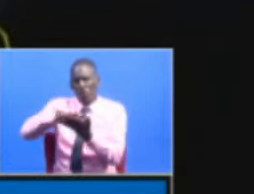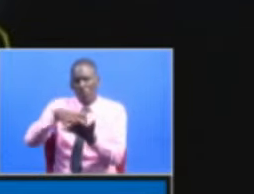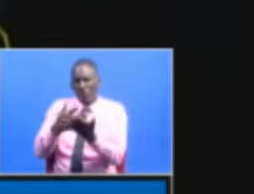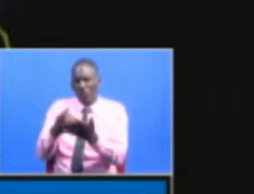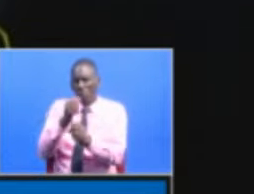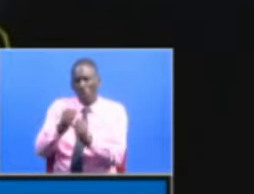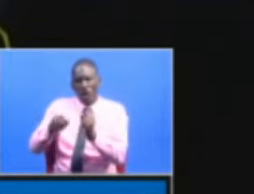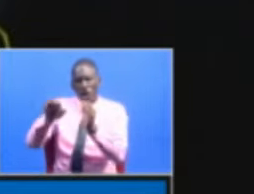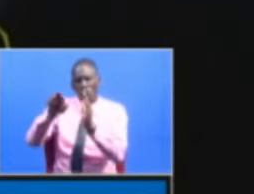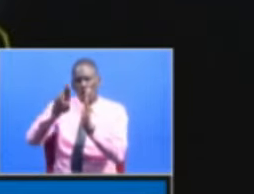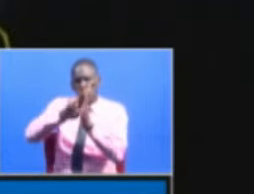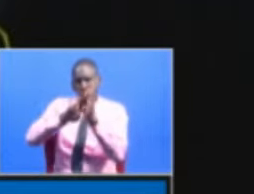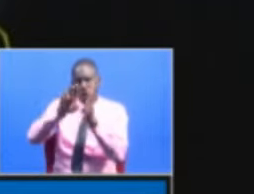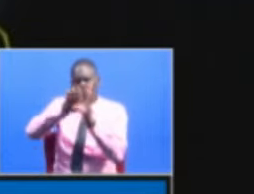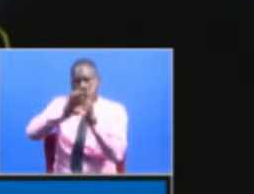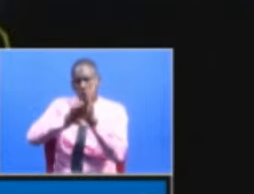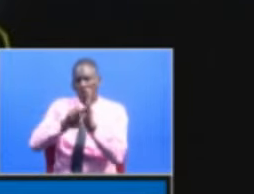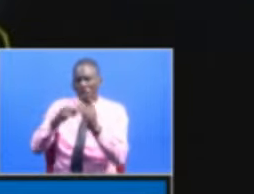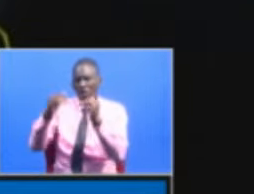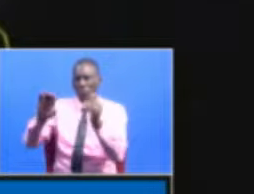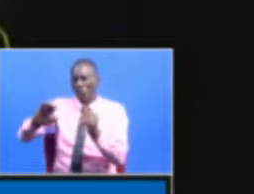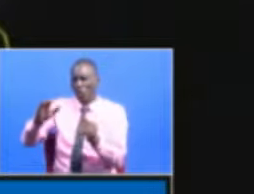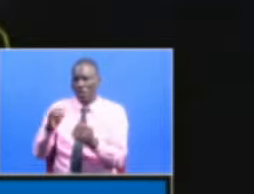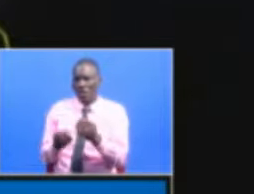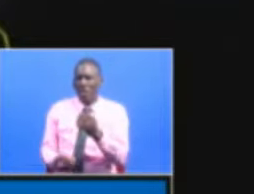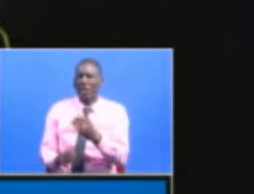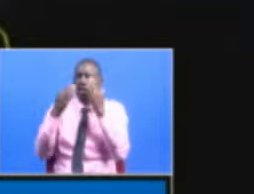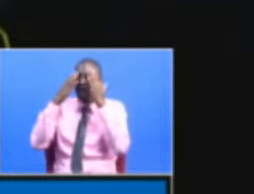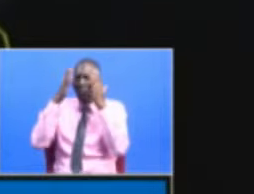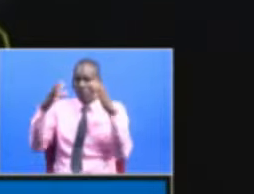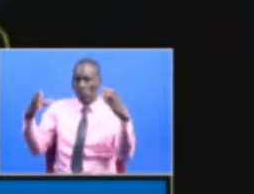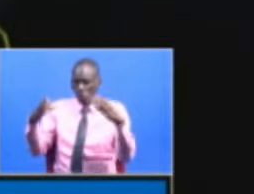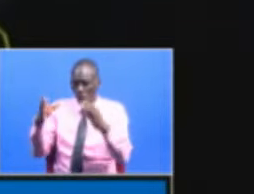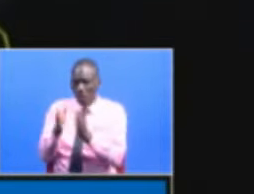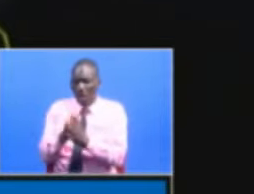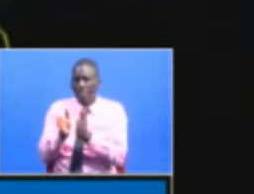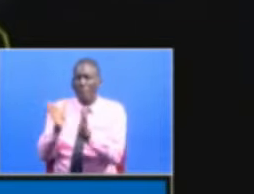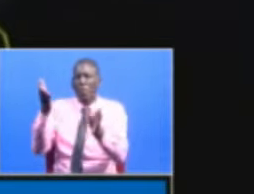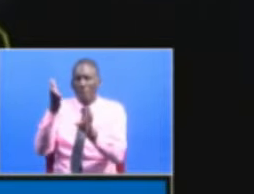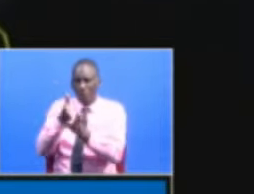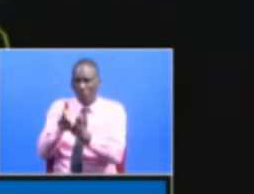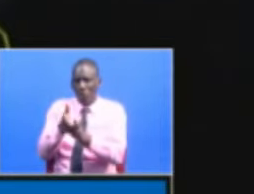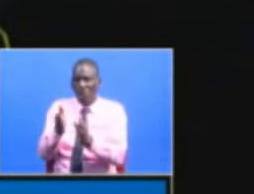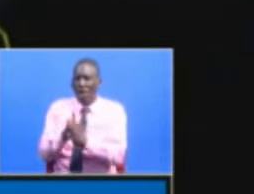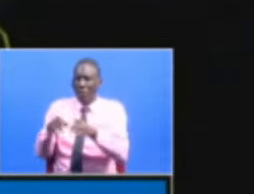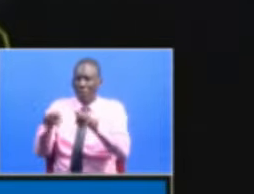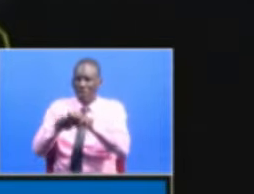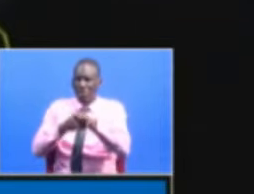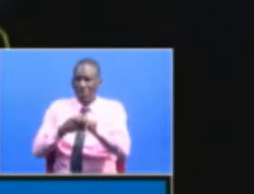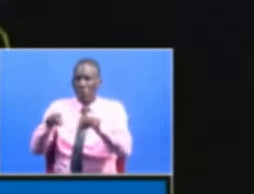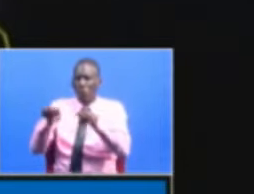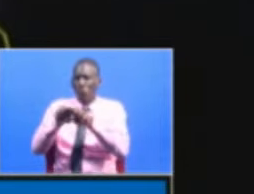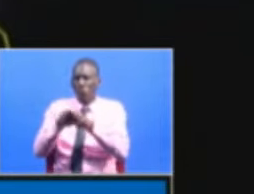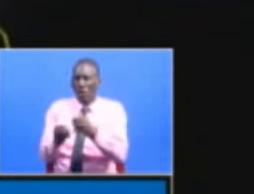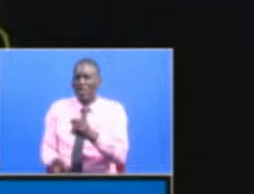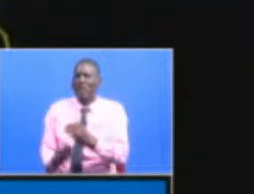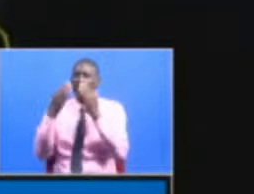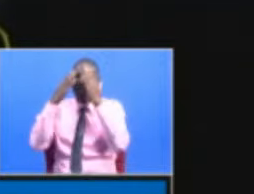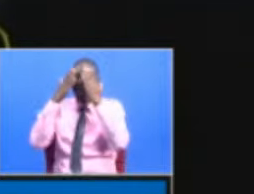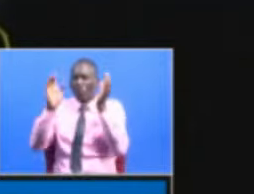the level of the county, sensitization of the community, a lot of public participation. And at the same time, also sensitizing the